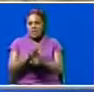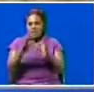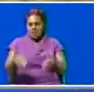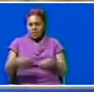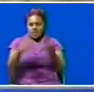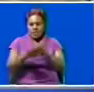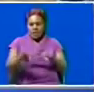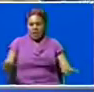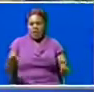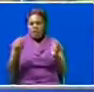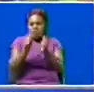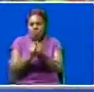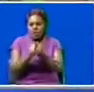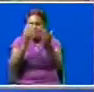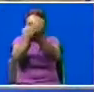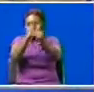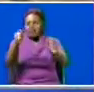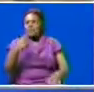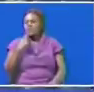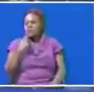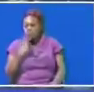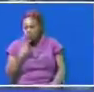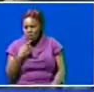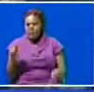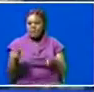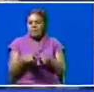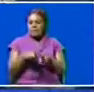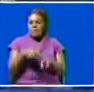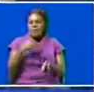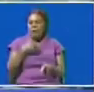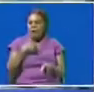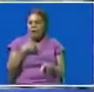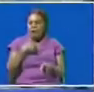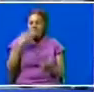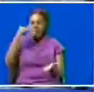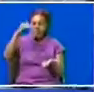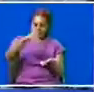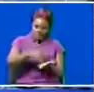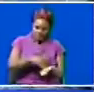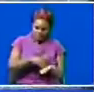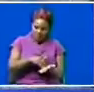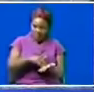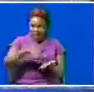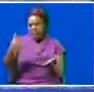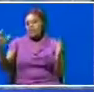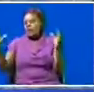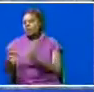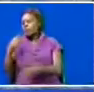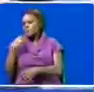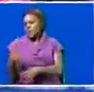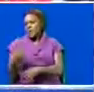land by retired President Daniel Moi. And although they claim to have an allotment letter to that effect, the other group argues